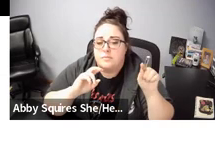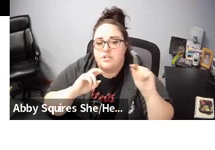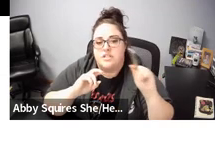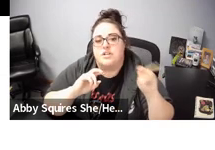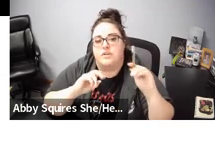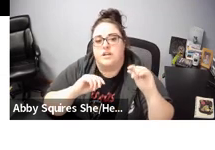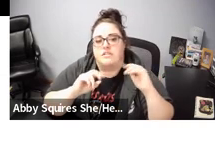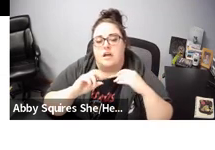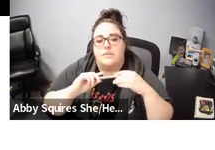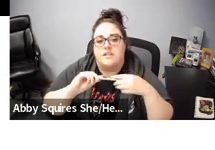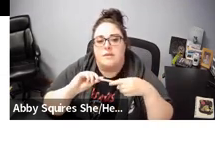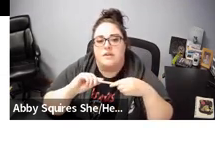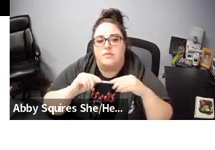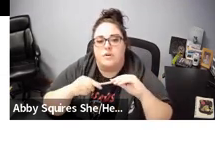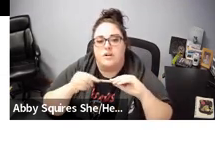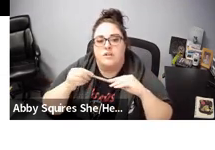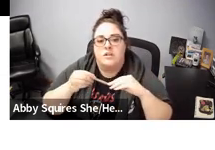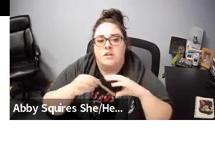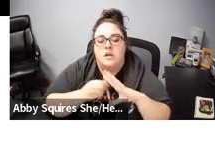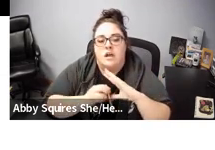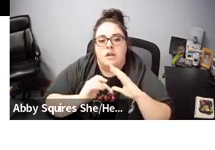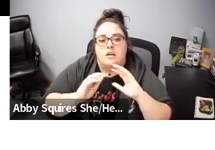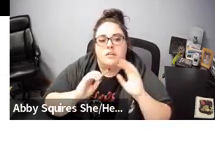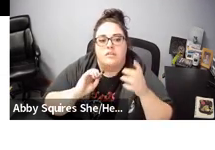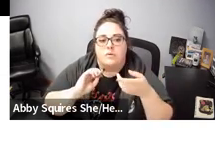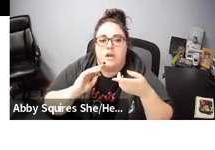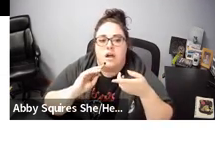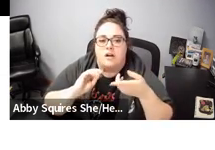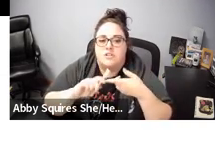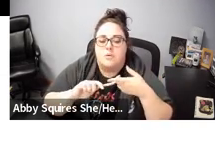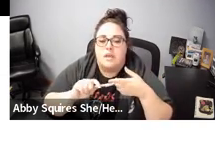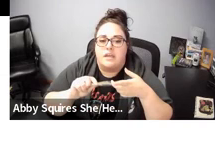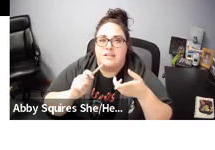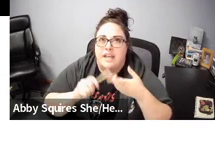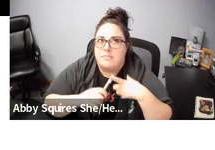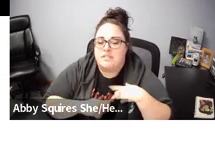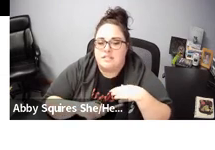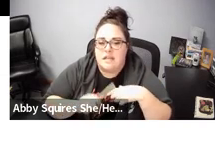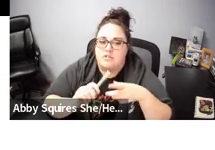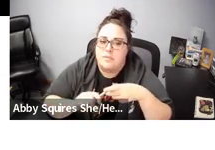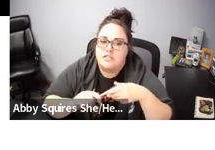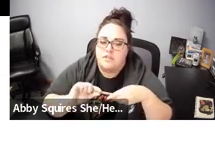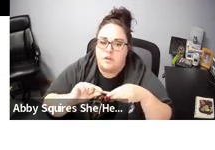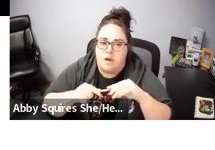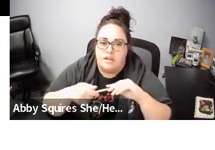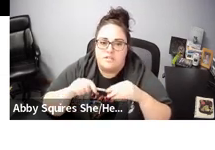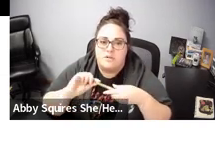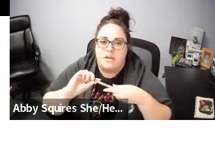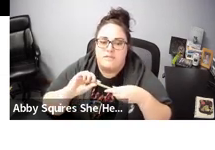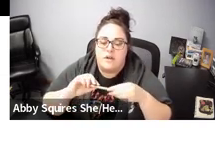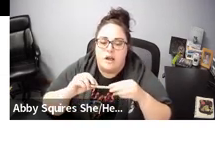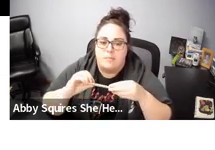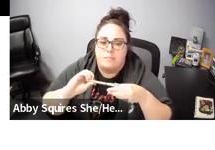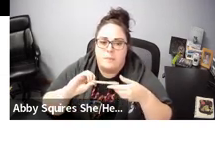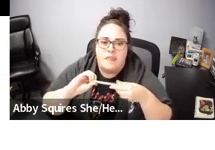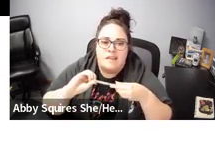Also with the precision rings up in the top left corner, those also make it, it dampens the sound, so it makes it really quiet. So